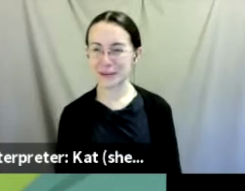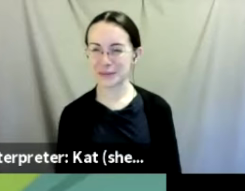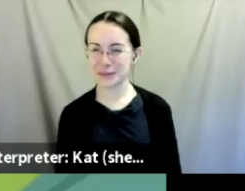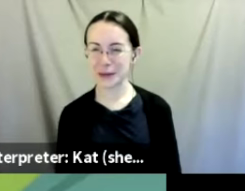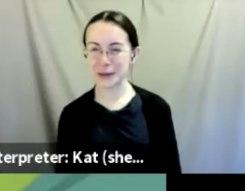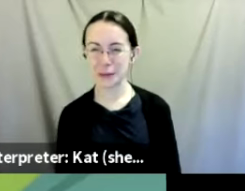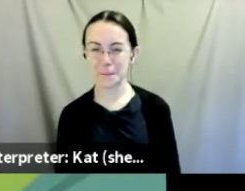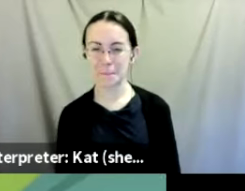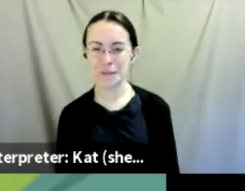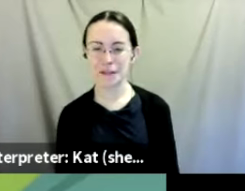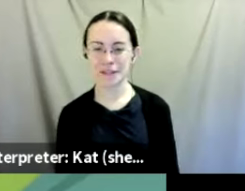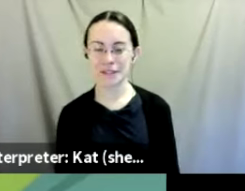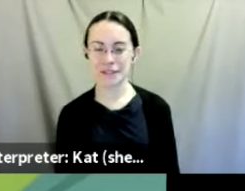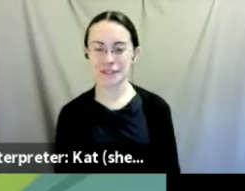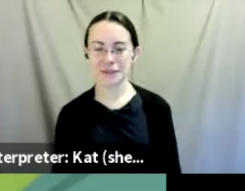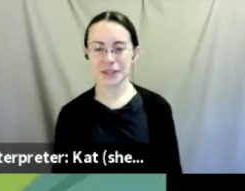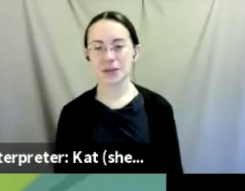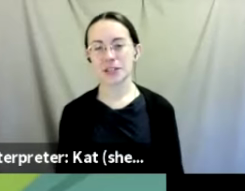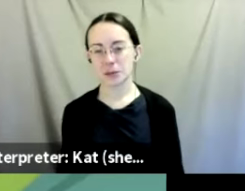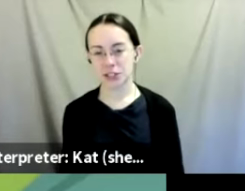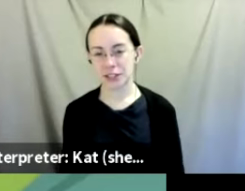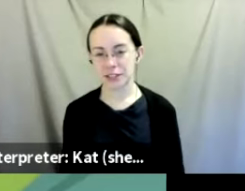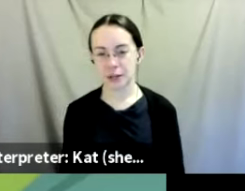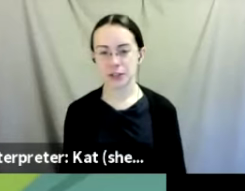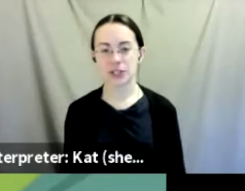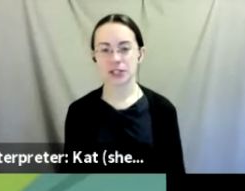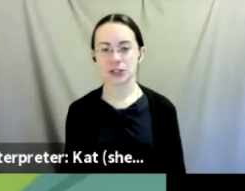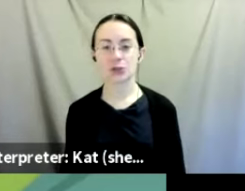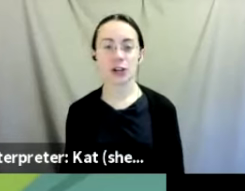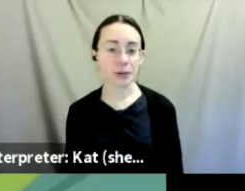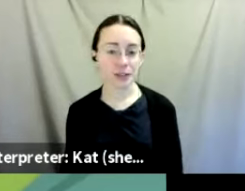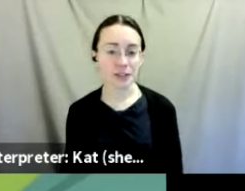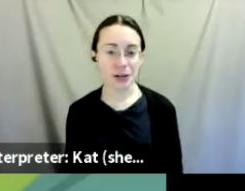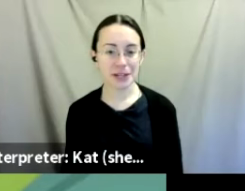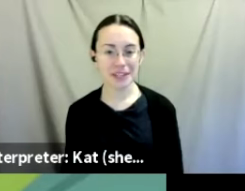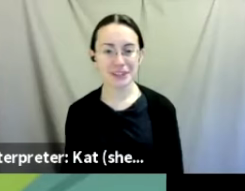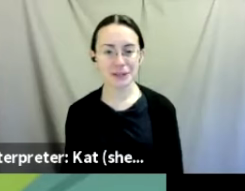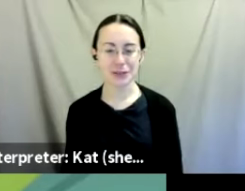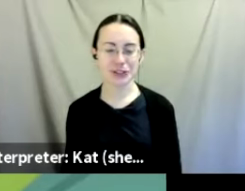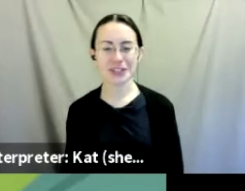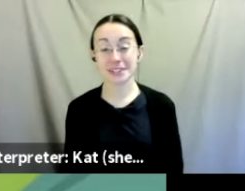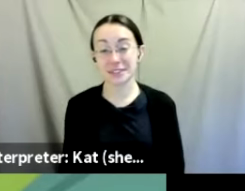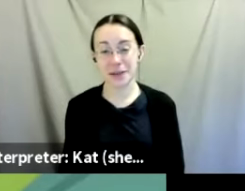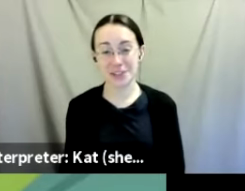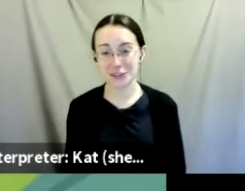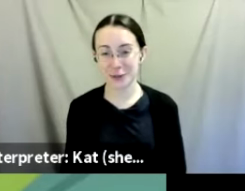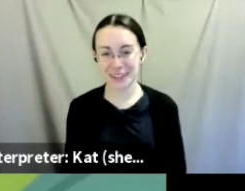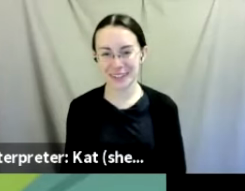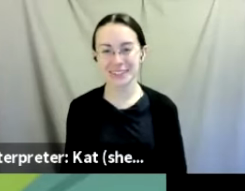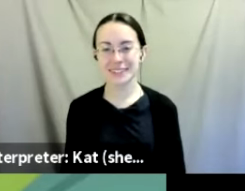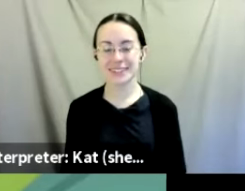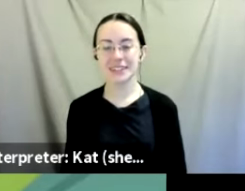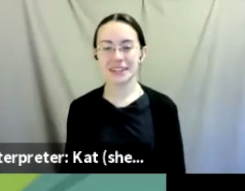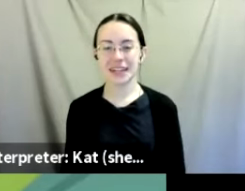Thank you. Thank you. I really appreciate this opportunity to talk about this topic in the deaf community. This is a passion of